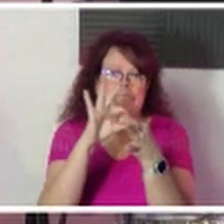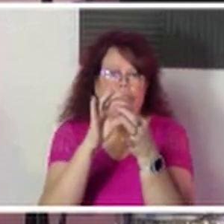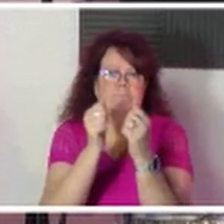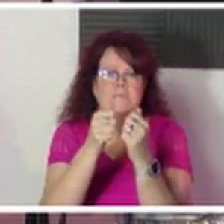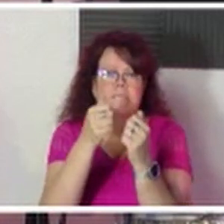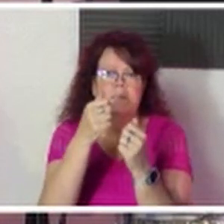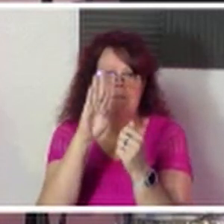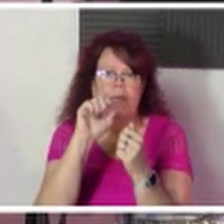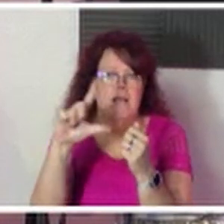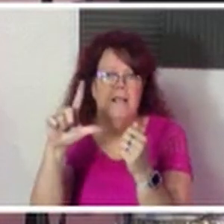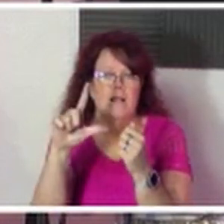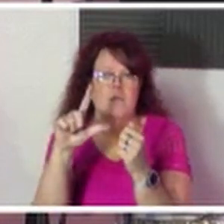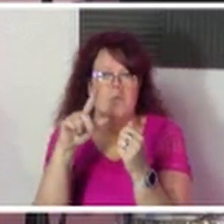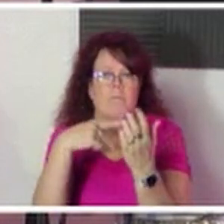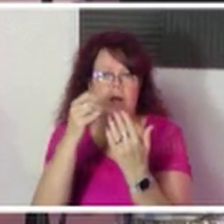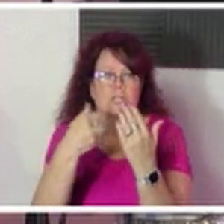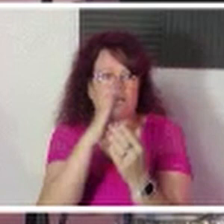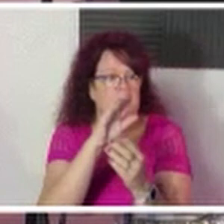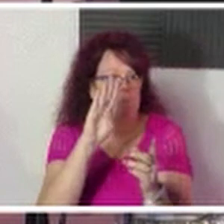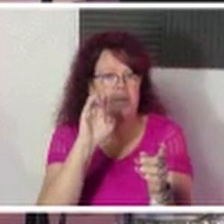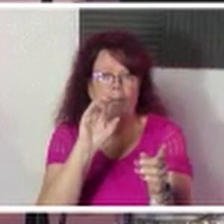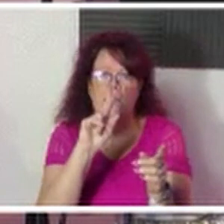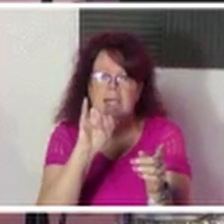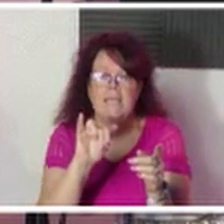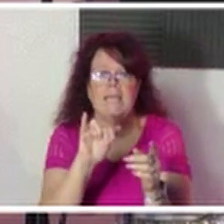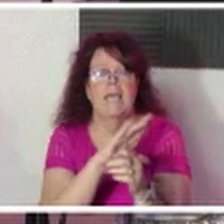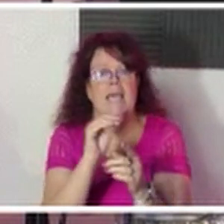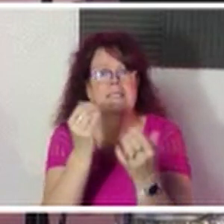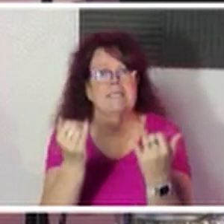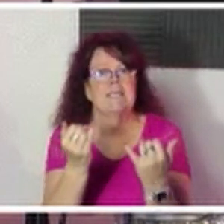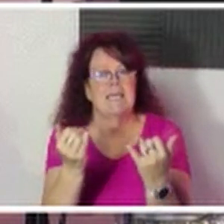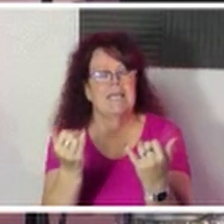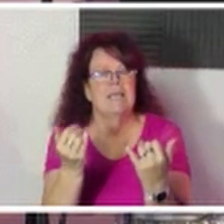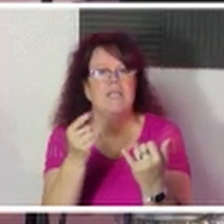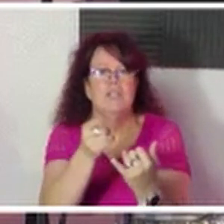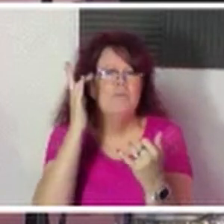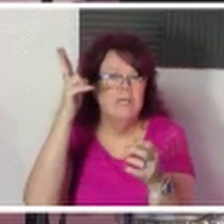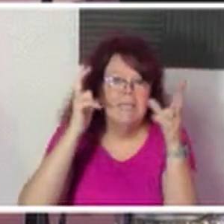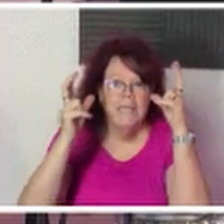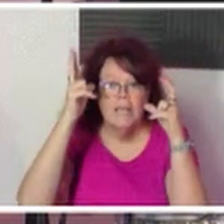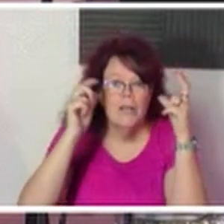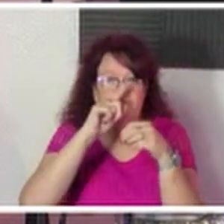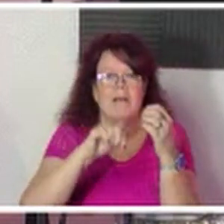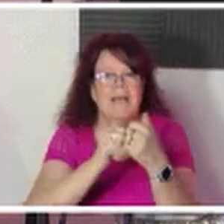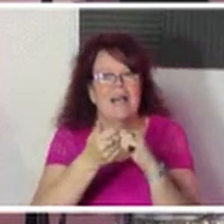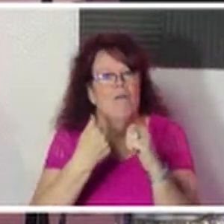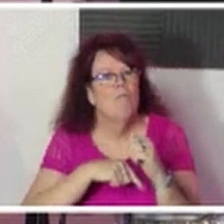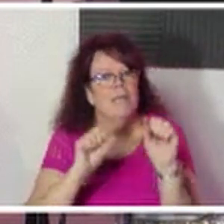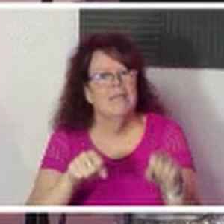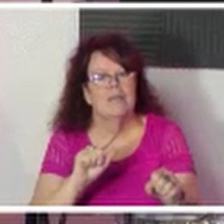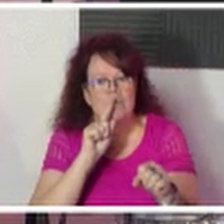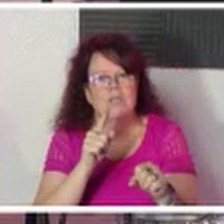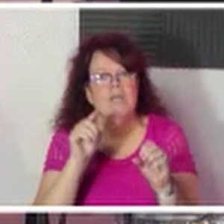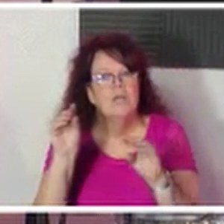Bail Project, and we hooked up with Becky Corbin. And so today is a day that you're going to hear about how we can actually put